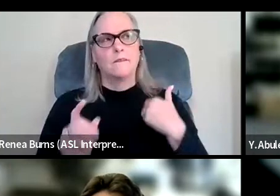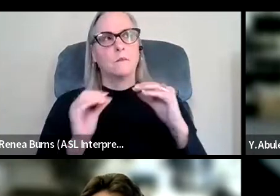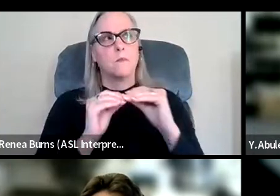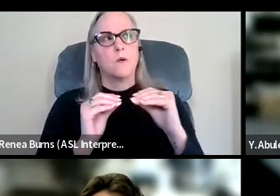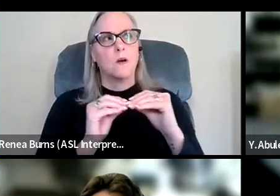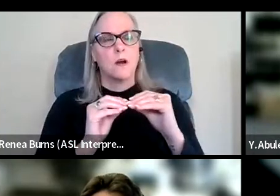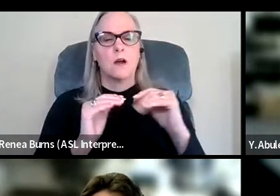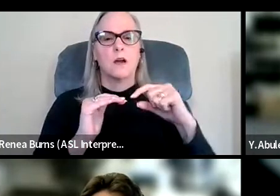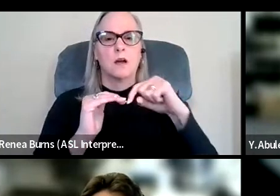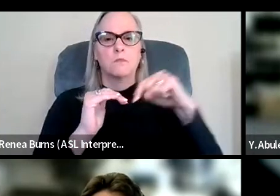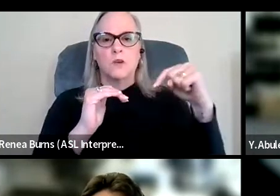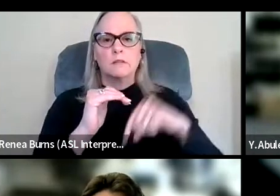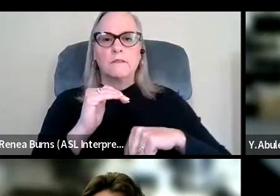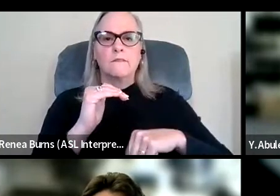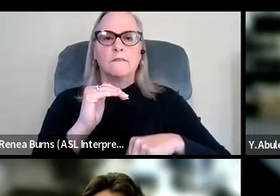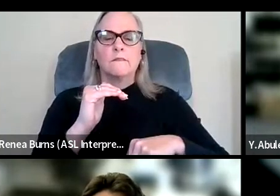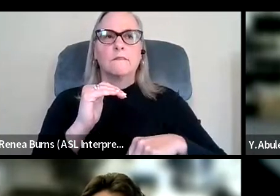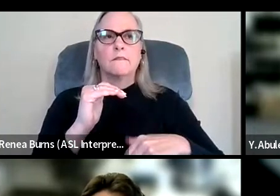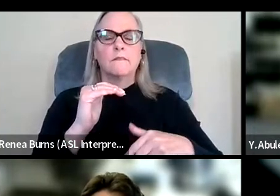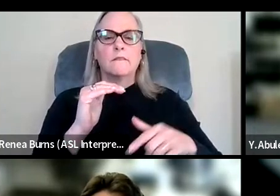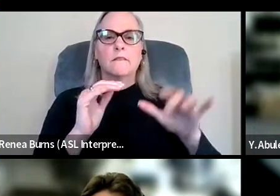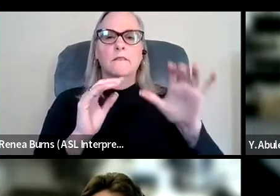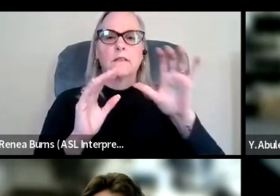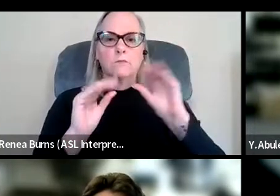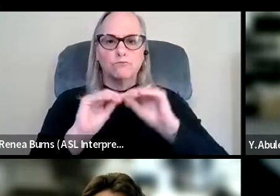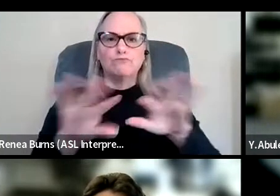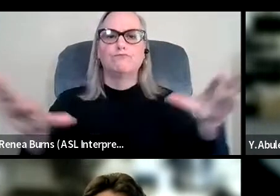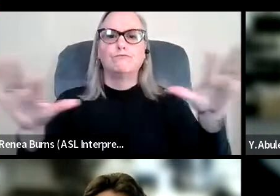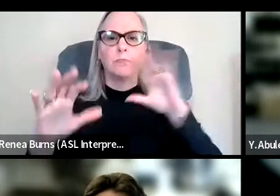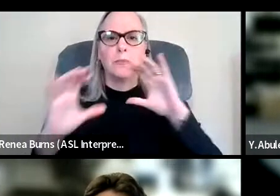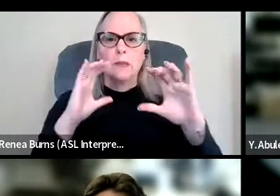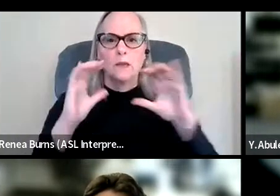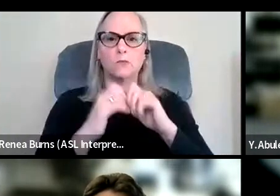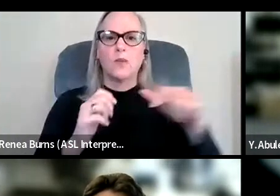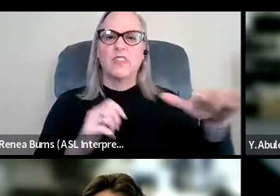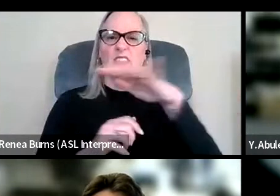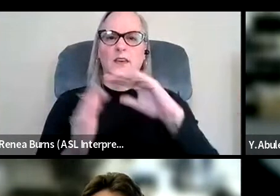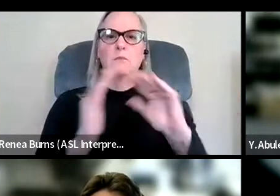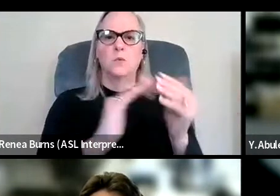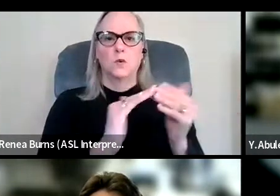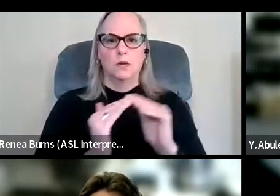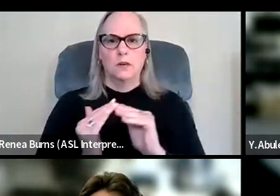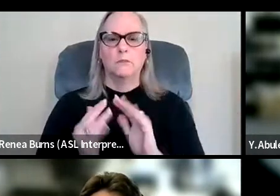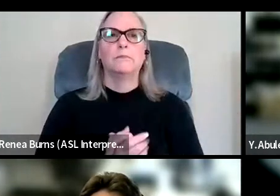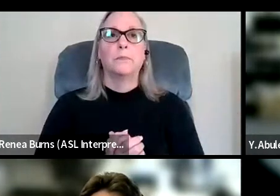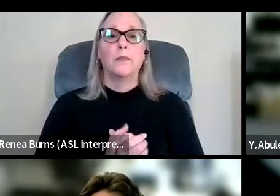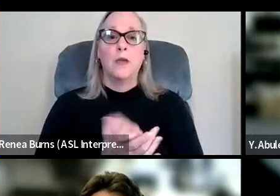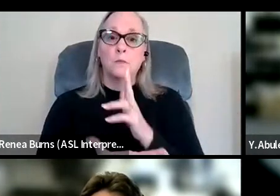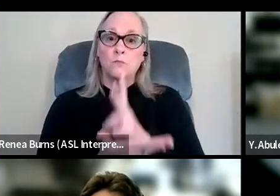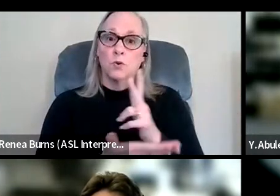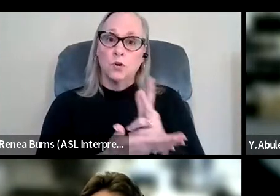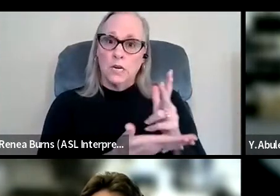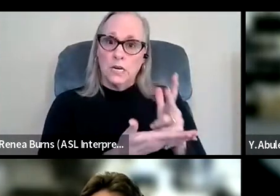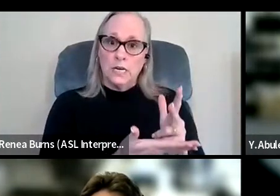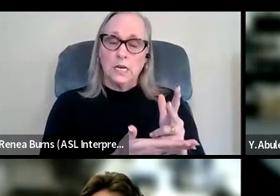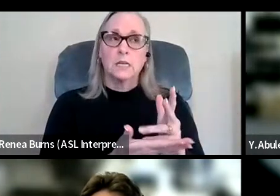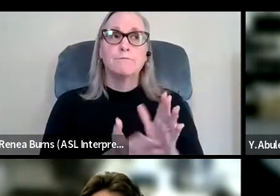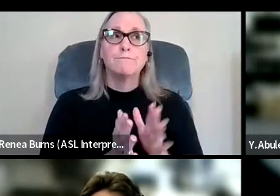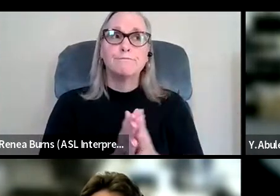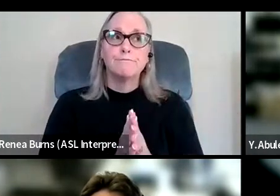comprehensive communication to the community on that. In terms of parking,